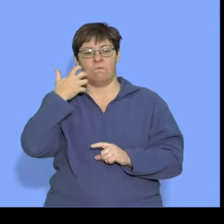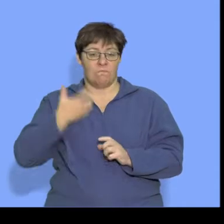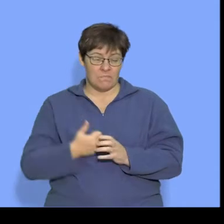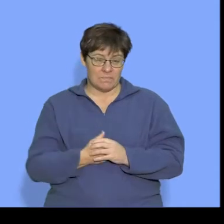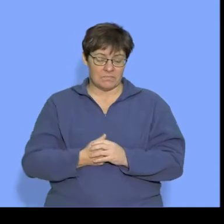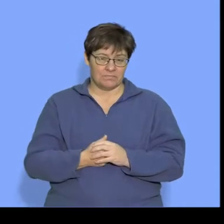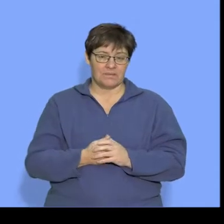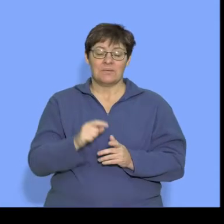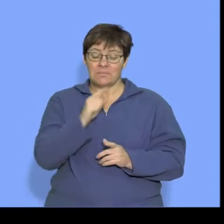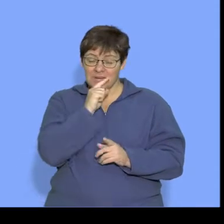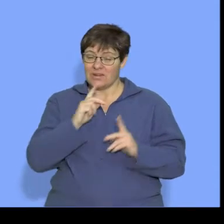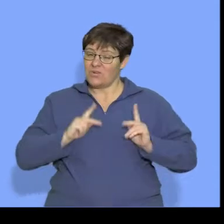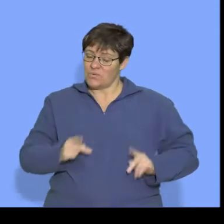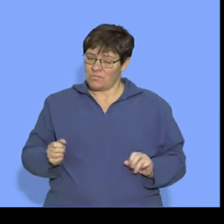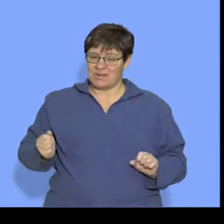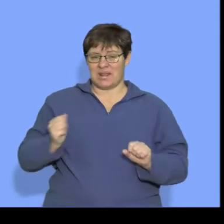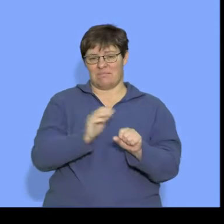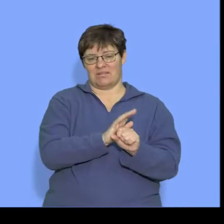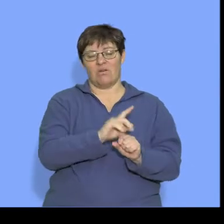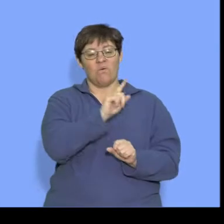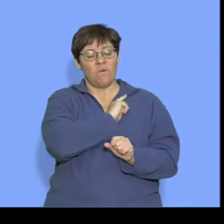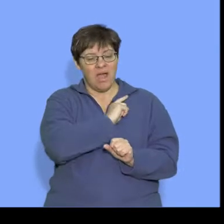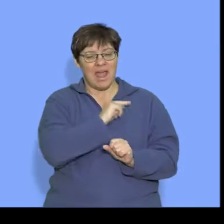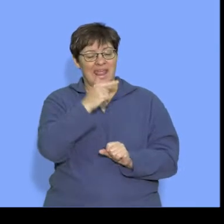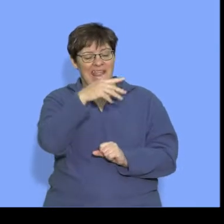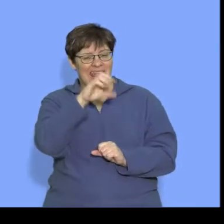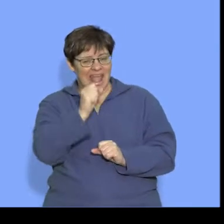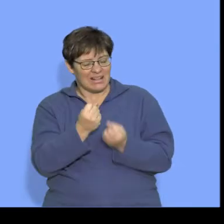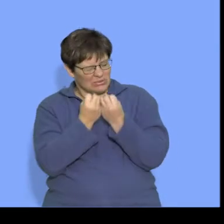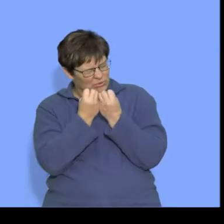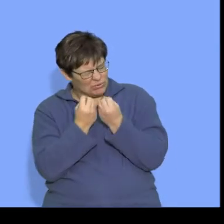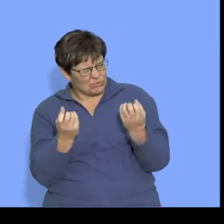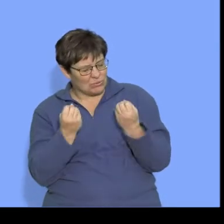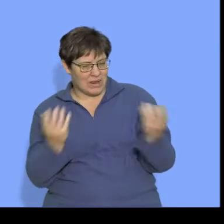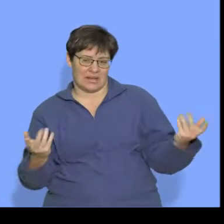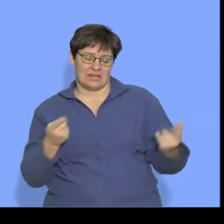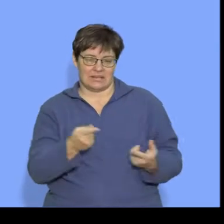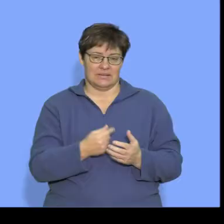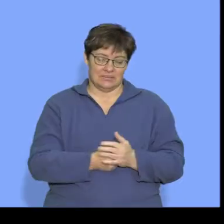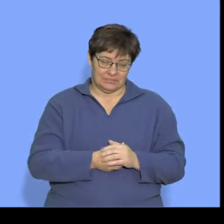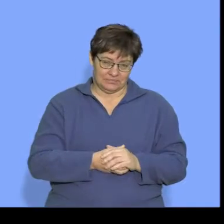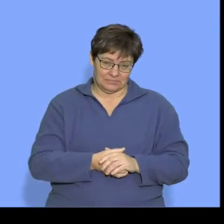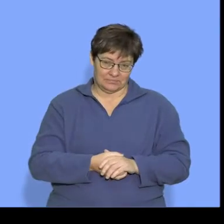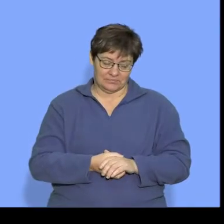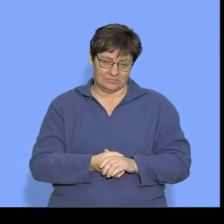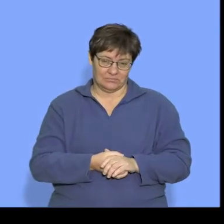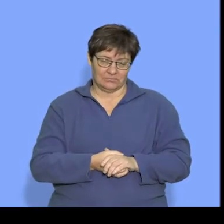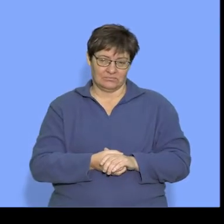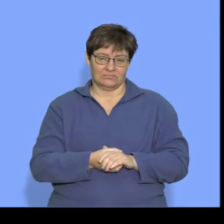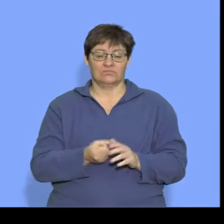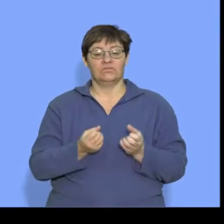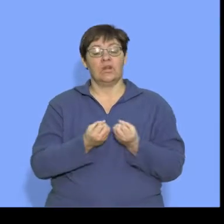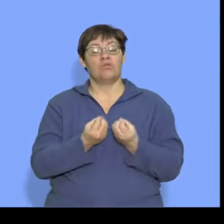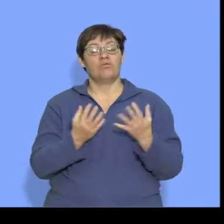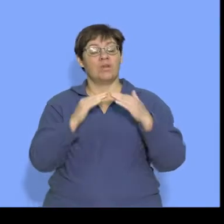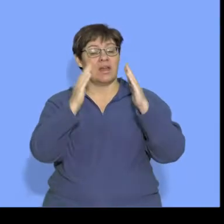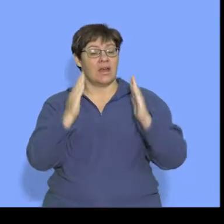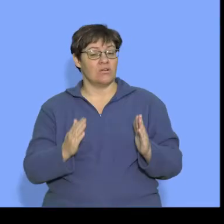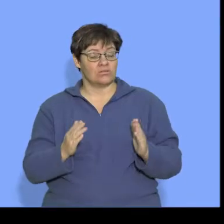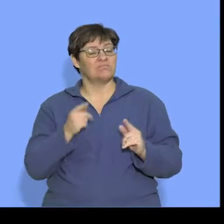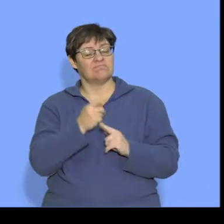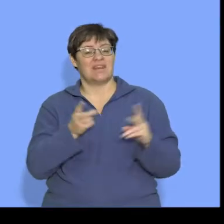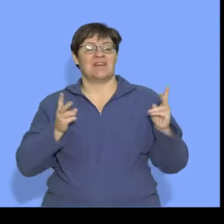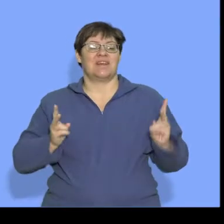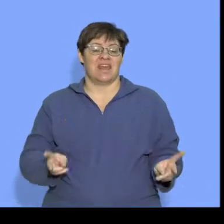humans have had by producing larger amounts of greenhouse gases. So the greenhouse effect is a natural